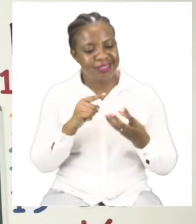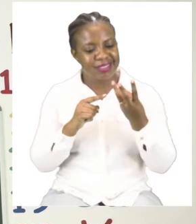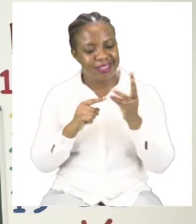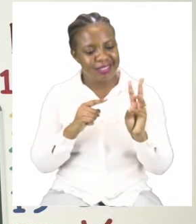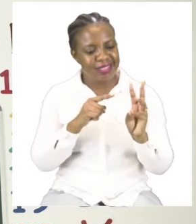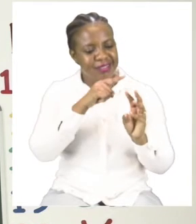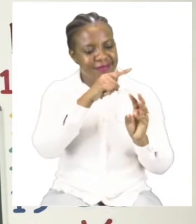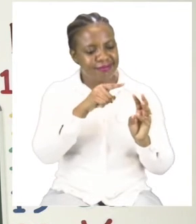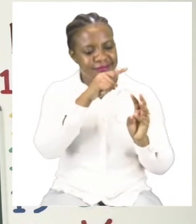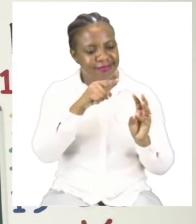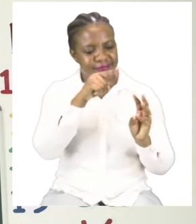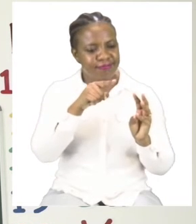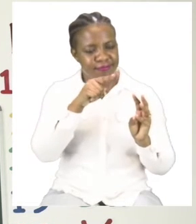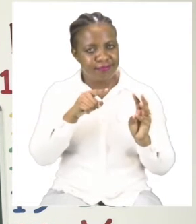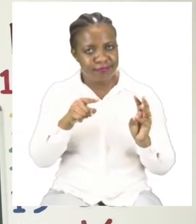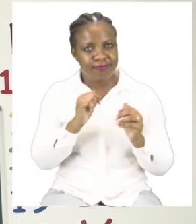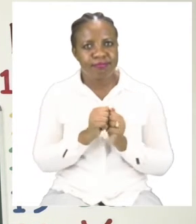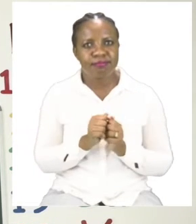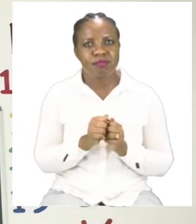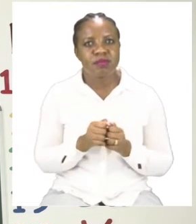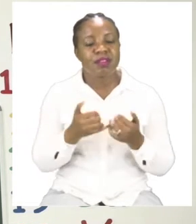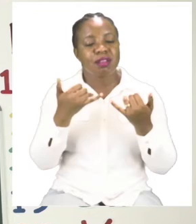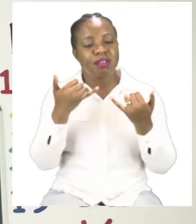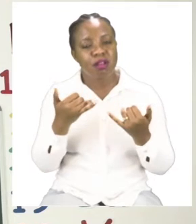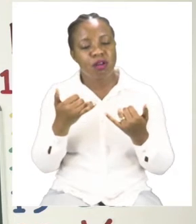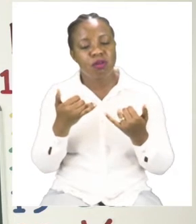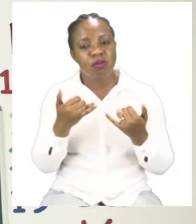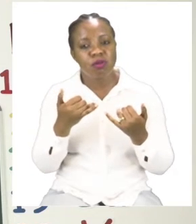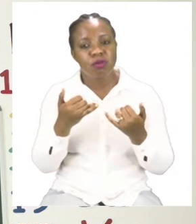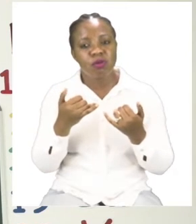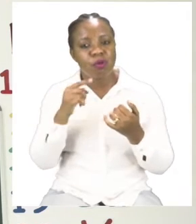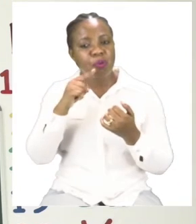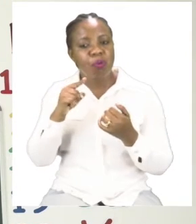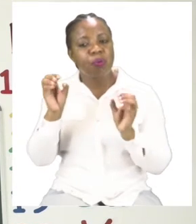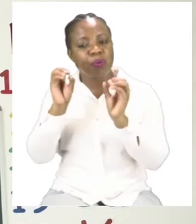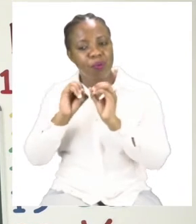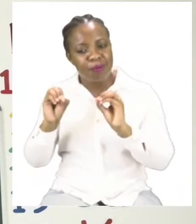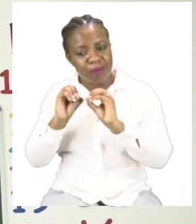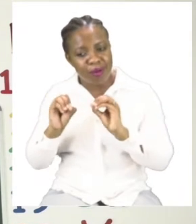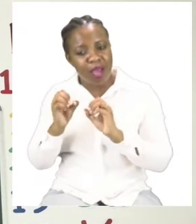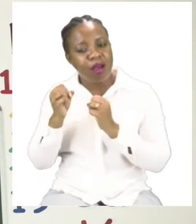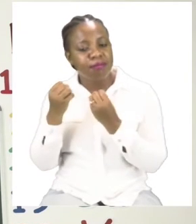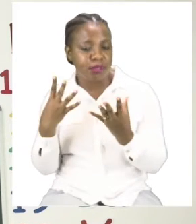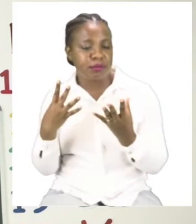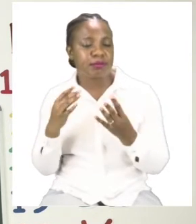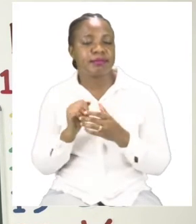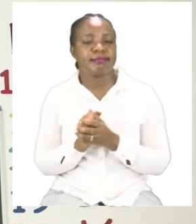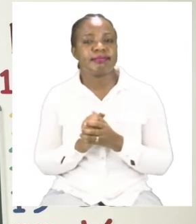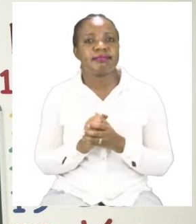6 sticks. So our job now is to count the ones that are left. Let's